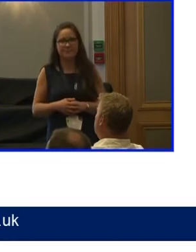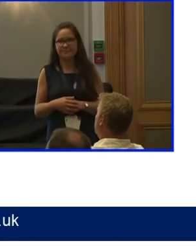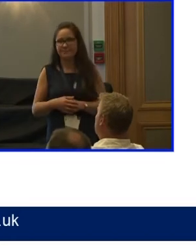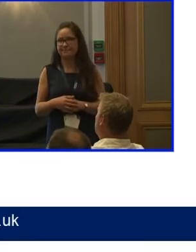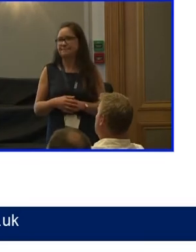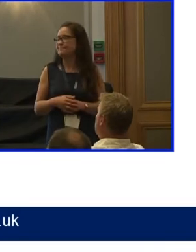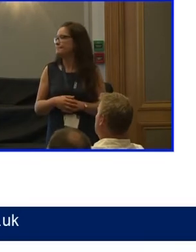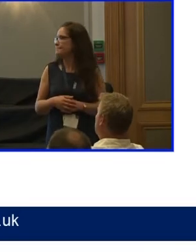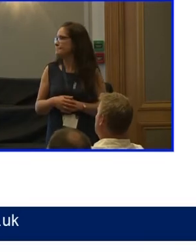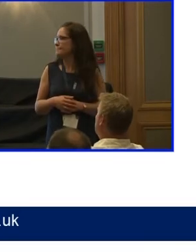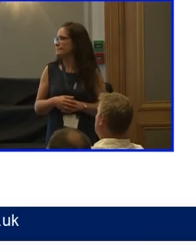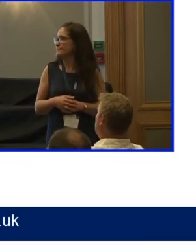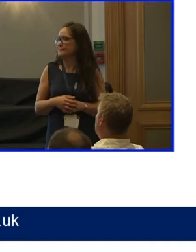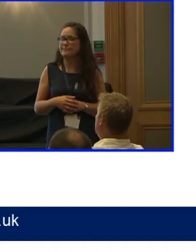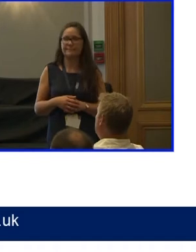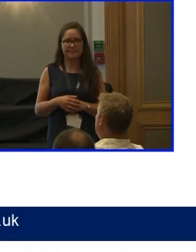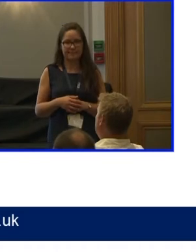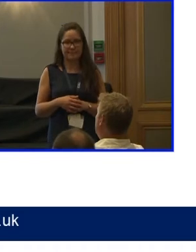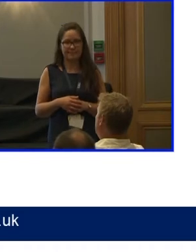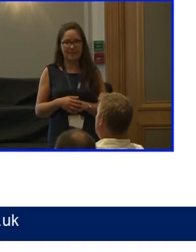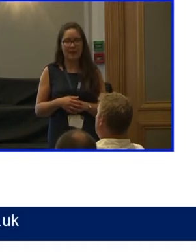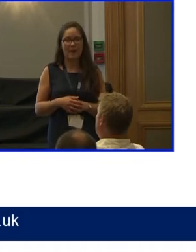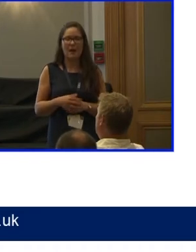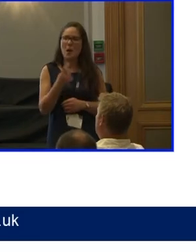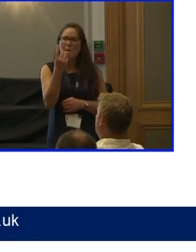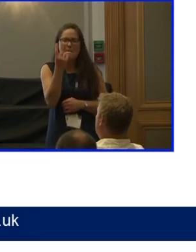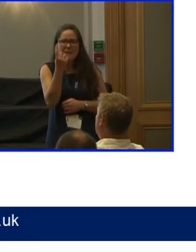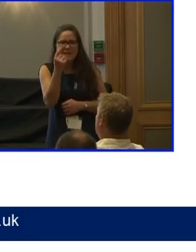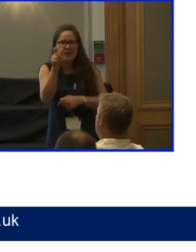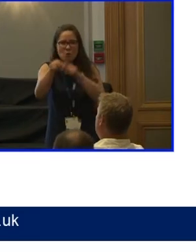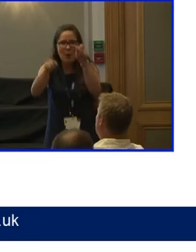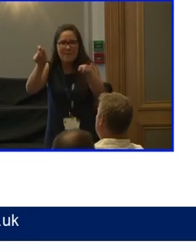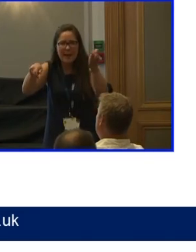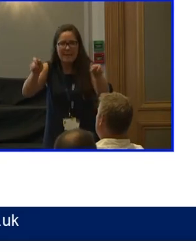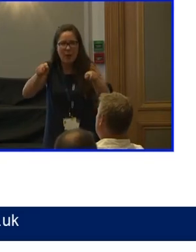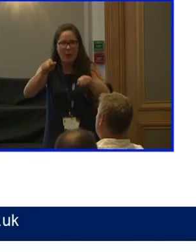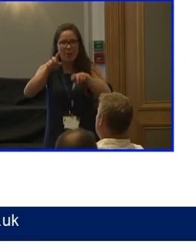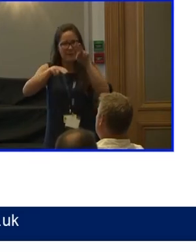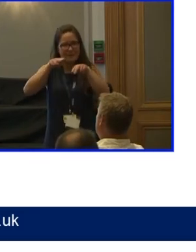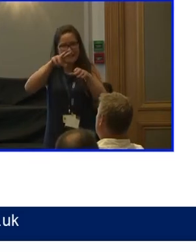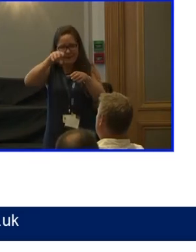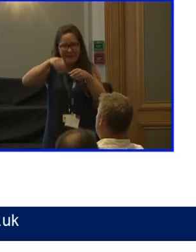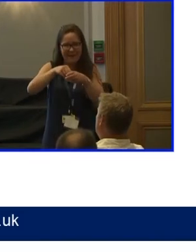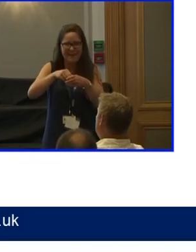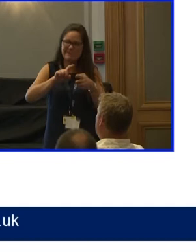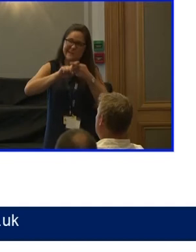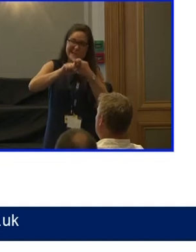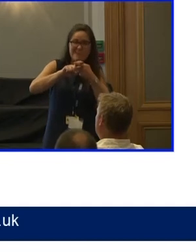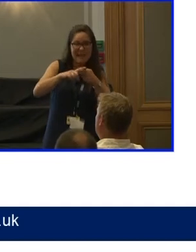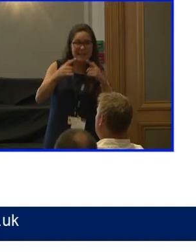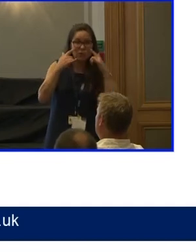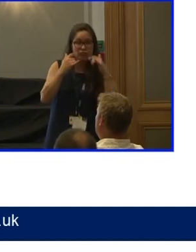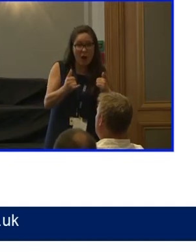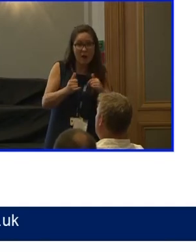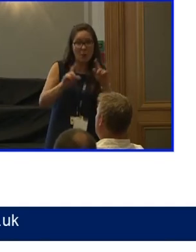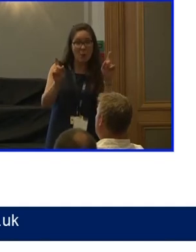So as a potential participant, it will depend slightly on the specific trial that you're thinking about, but you're going to have to consider